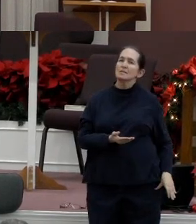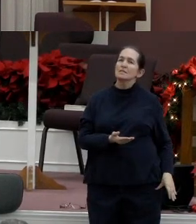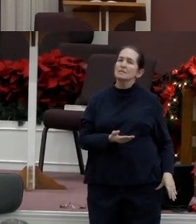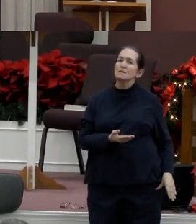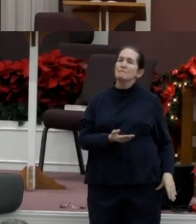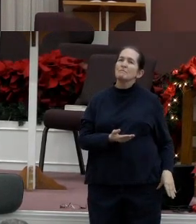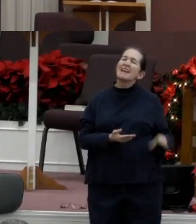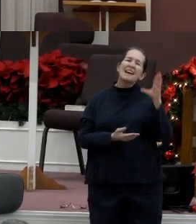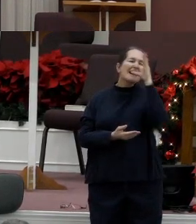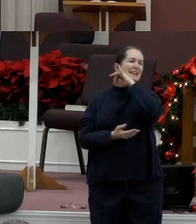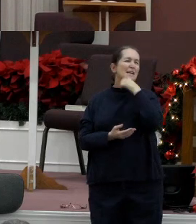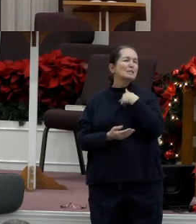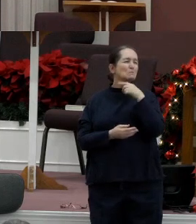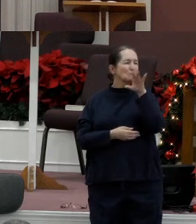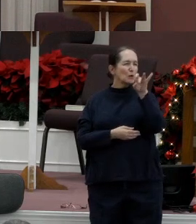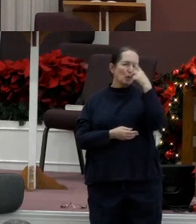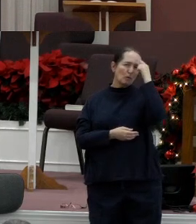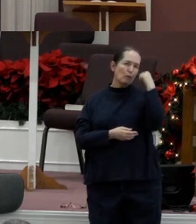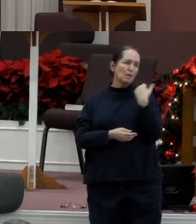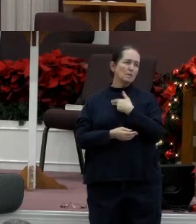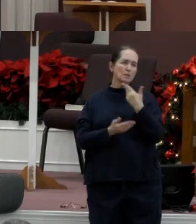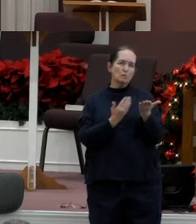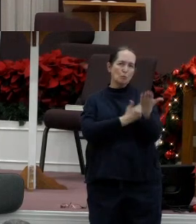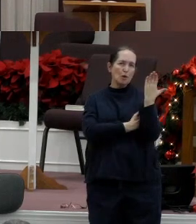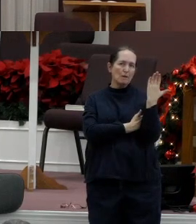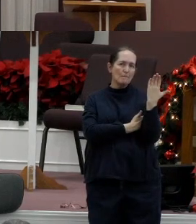I guess my question for us this morning